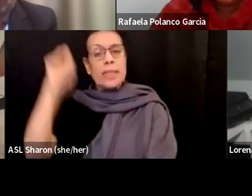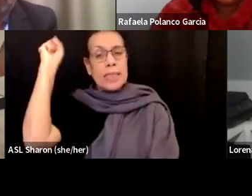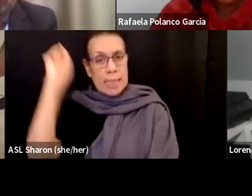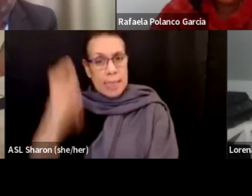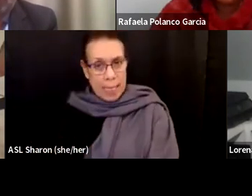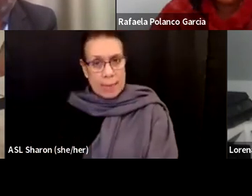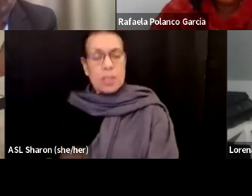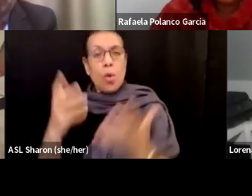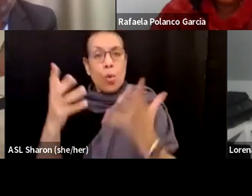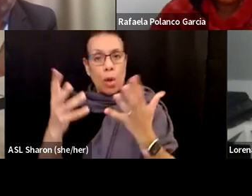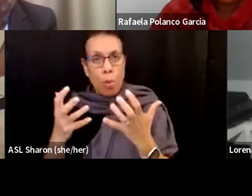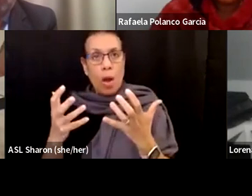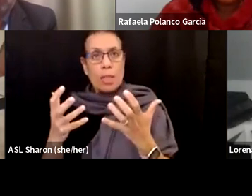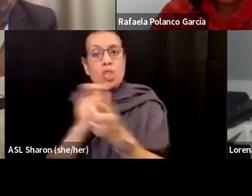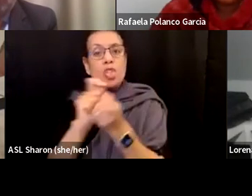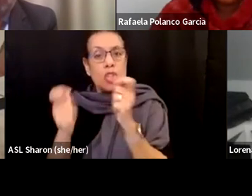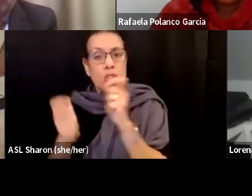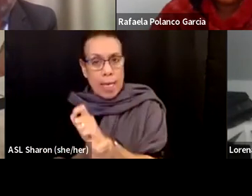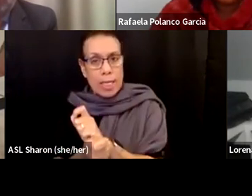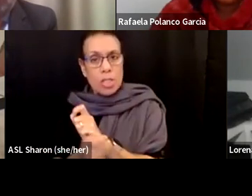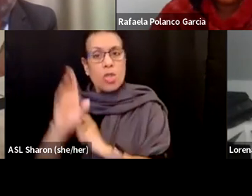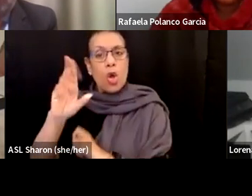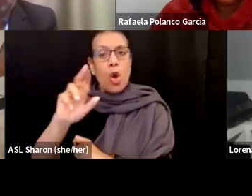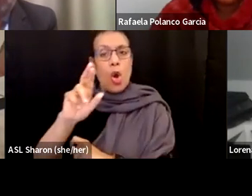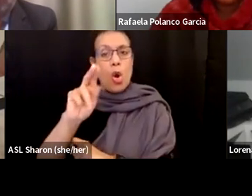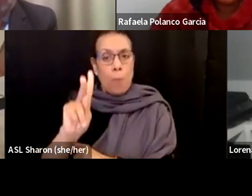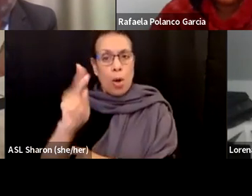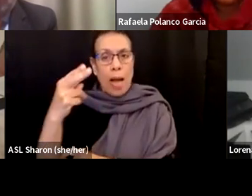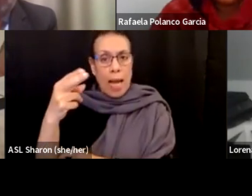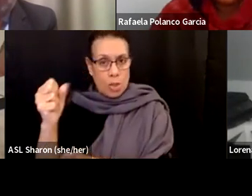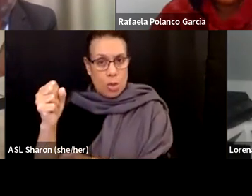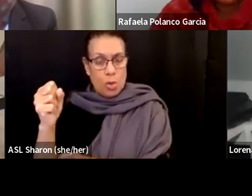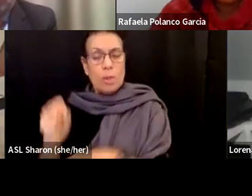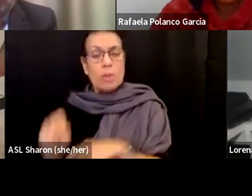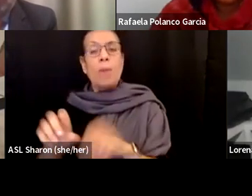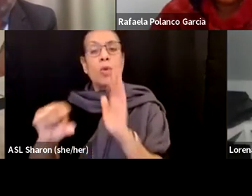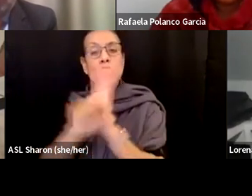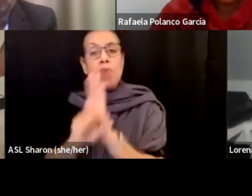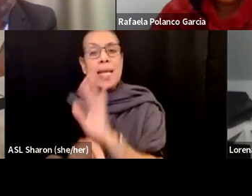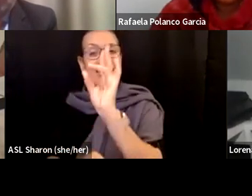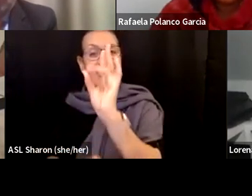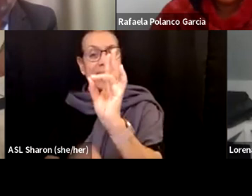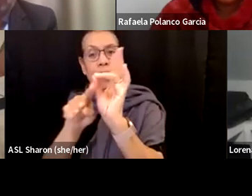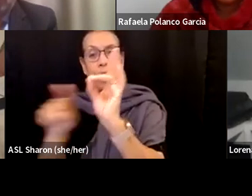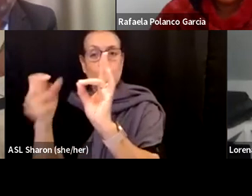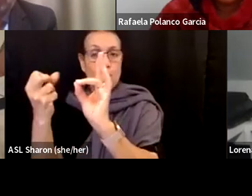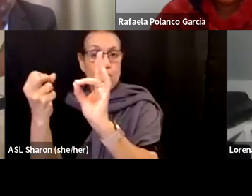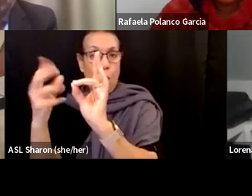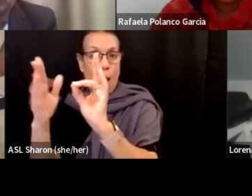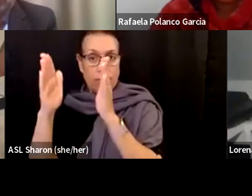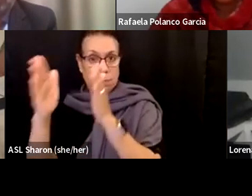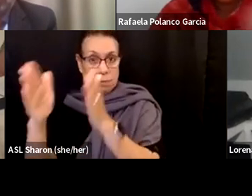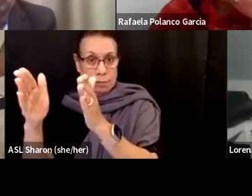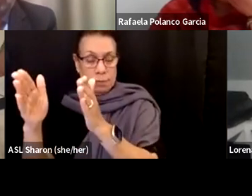creating a reconfiguration for the burke high school to become a seven through 12. now having said